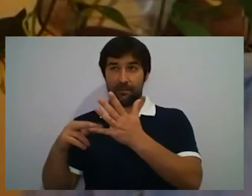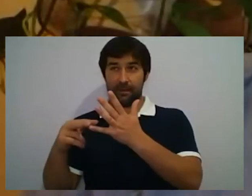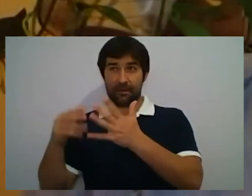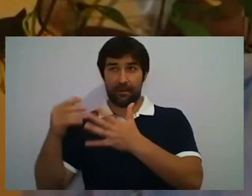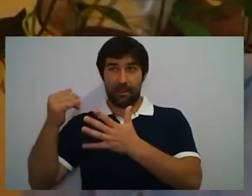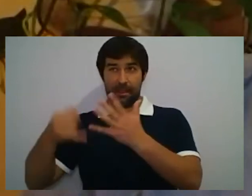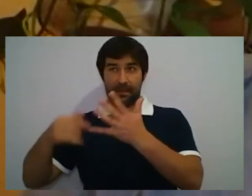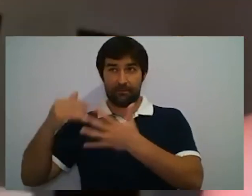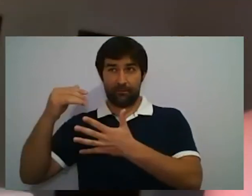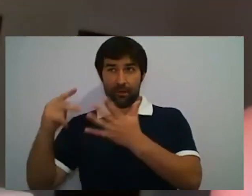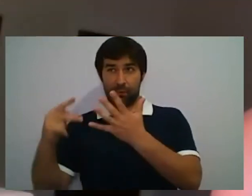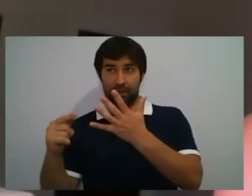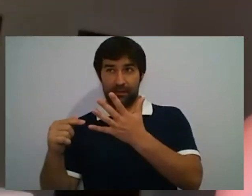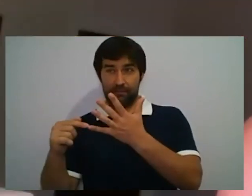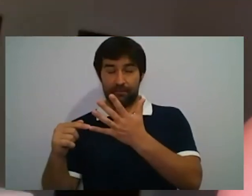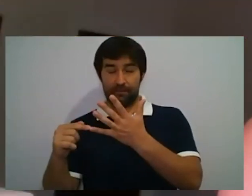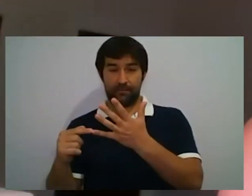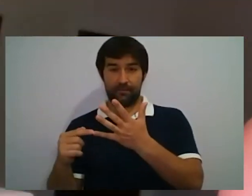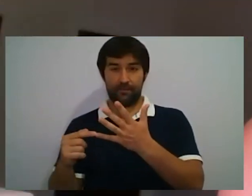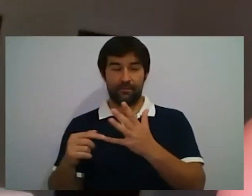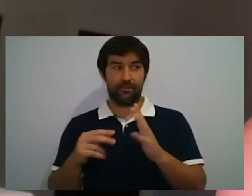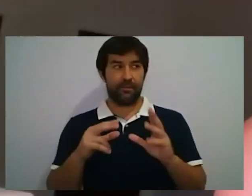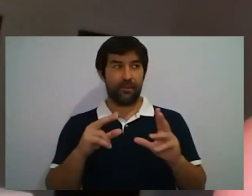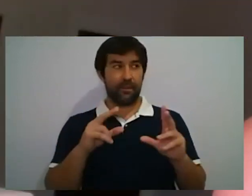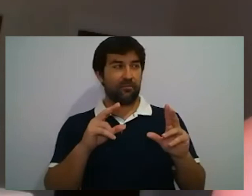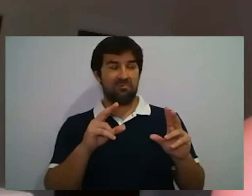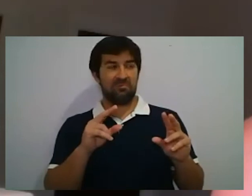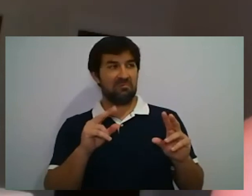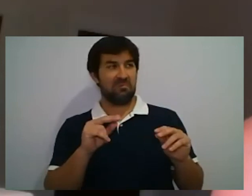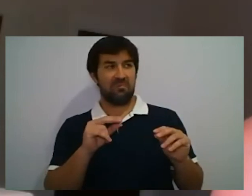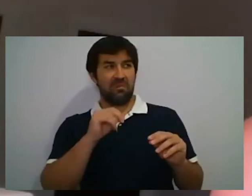So let me first, we hear this a